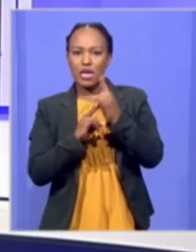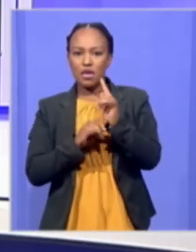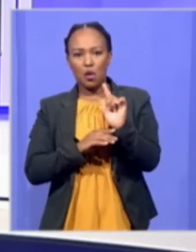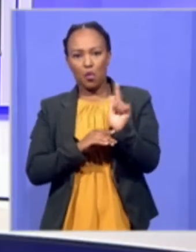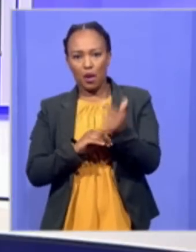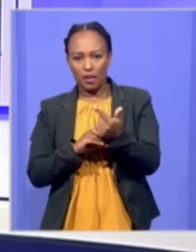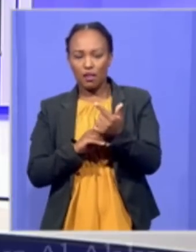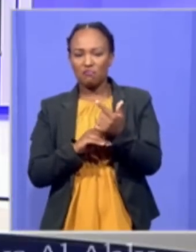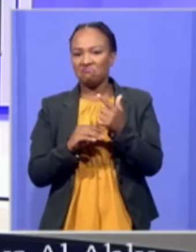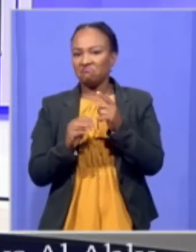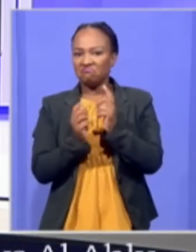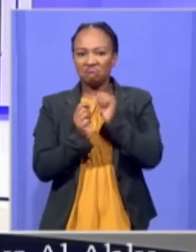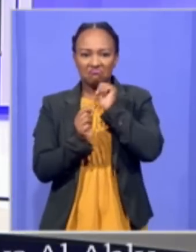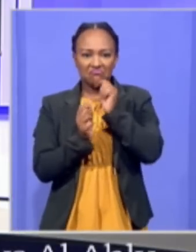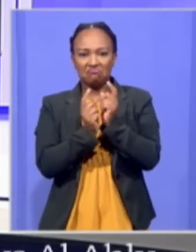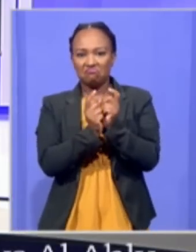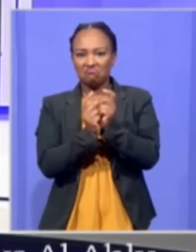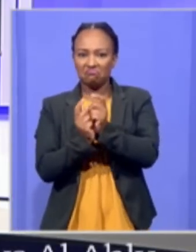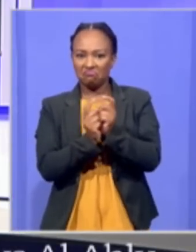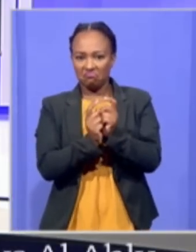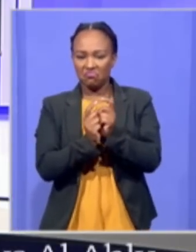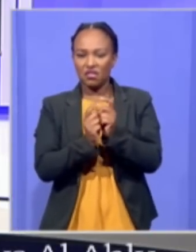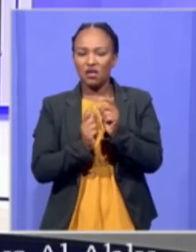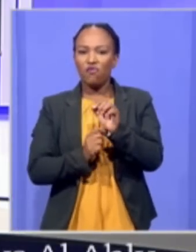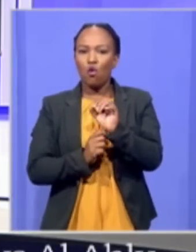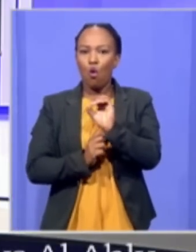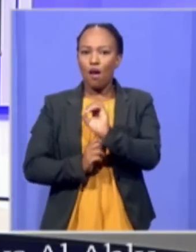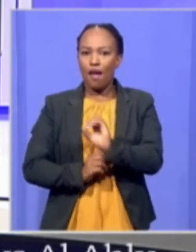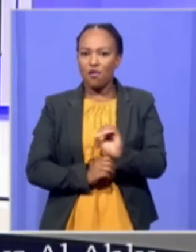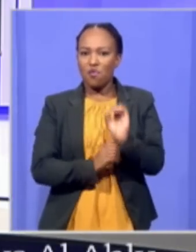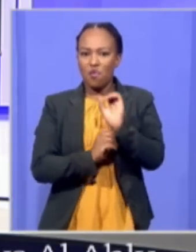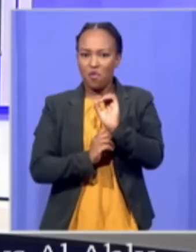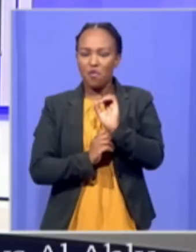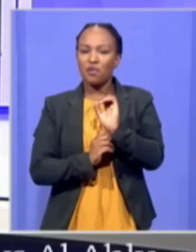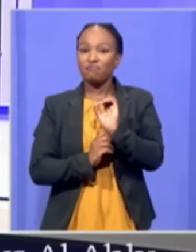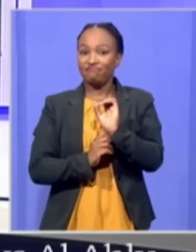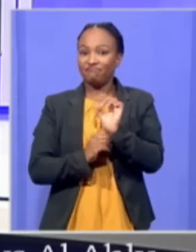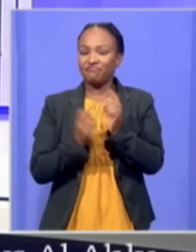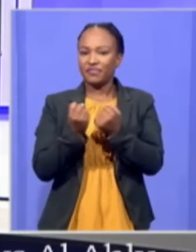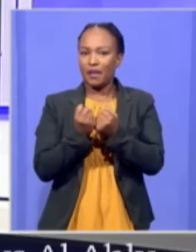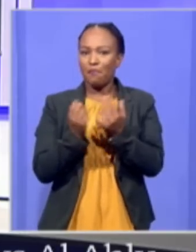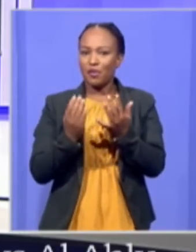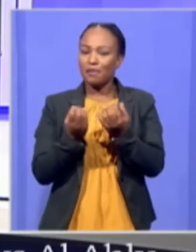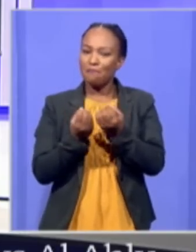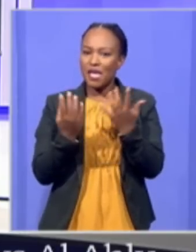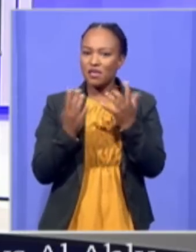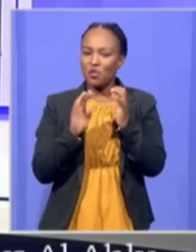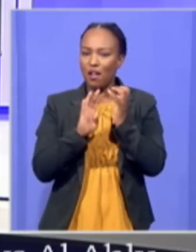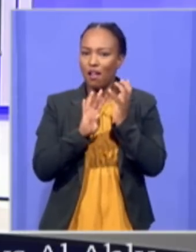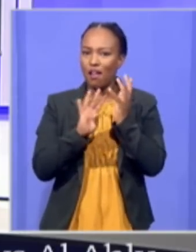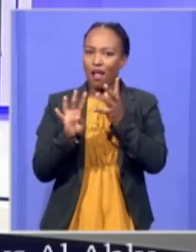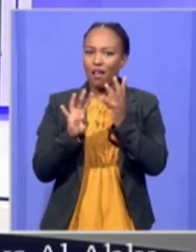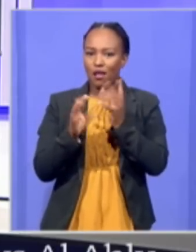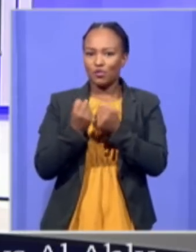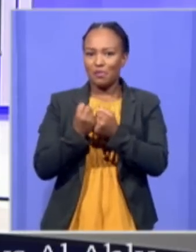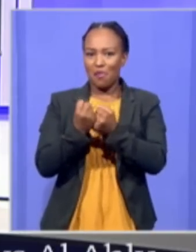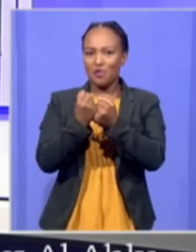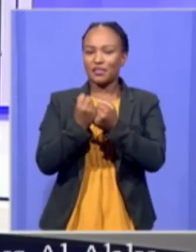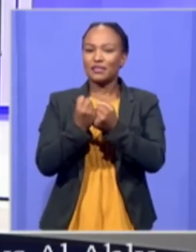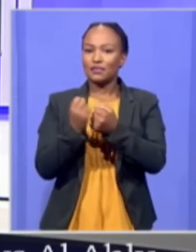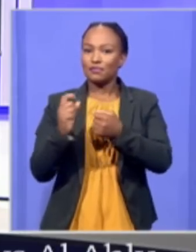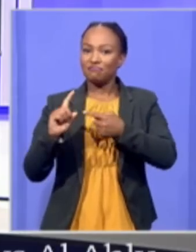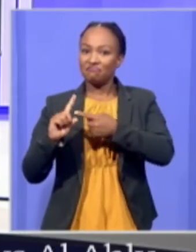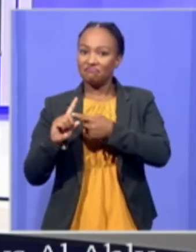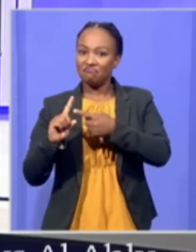se ralokago kudu ka lepatlelong la gae la Orlando fao balatedi ba bona ba phelago ba dutše nokeng. Mohlahli yo wa go tšwa